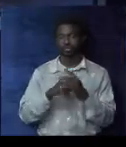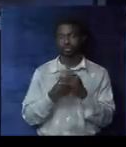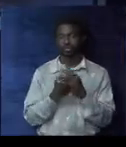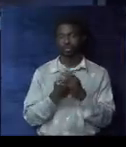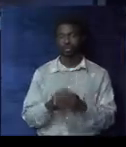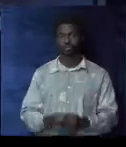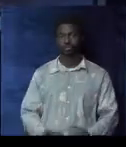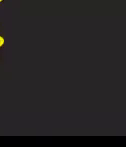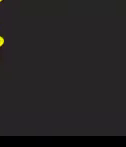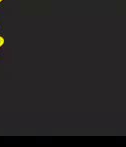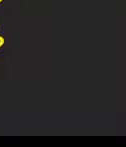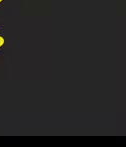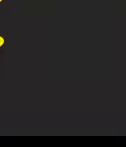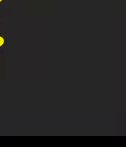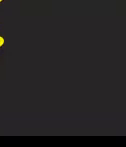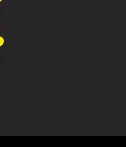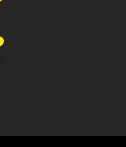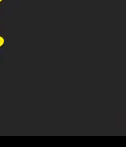Begin.